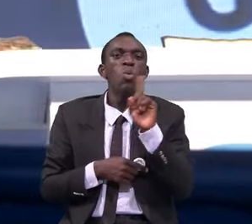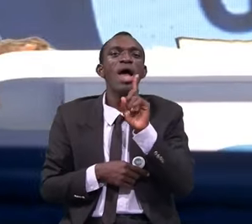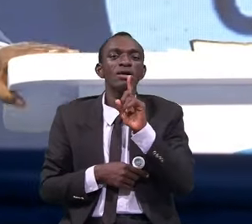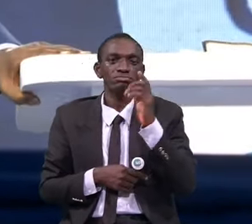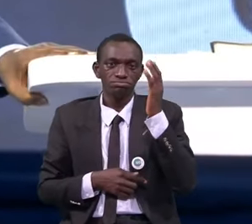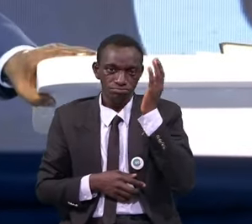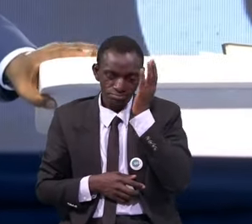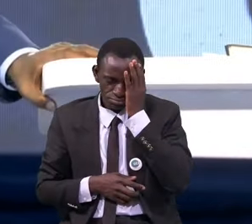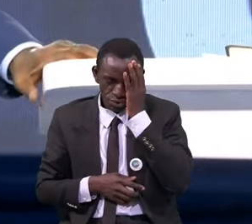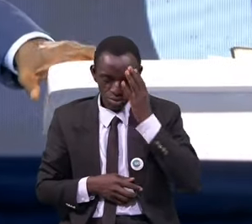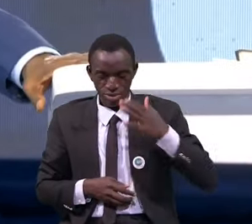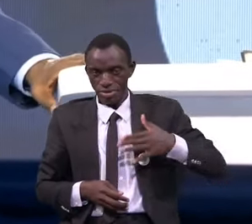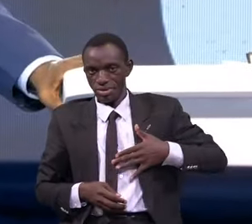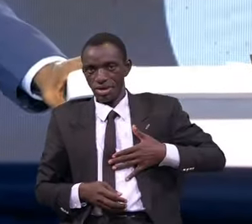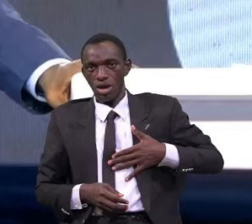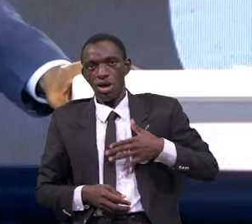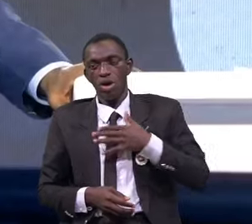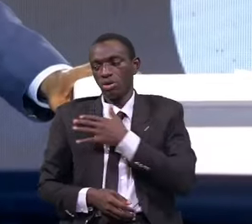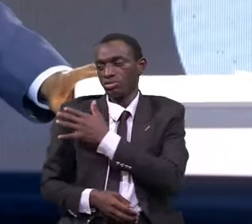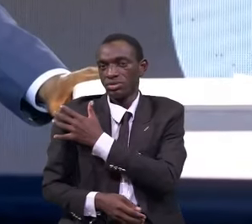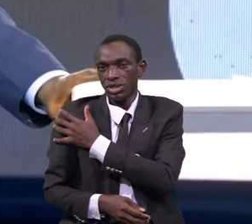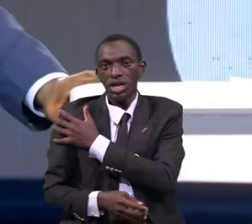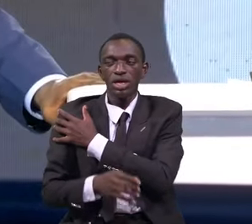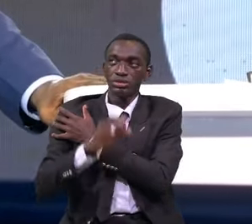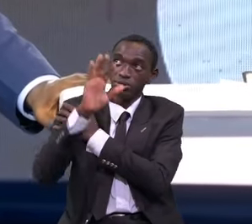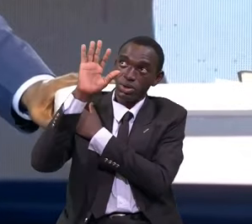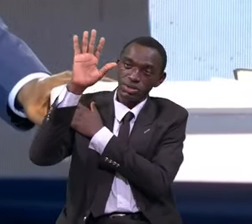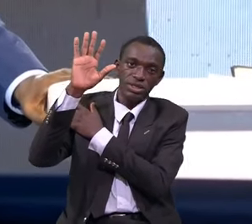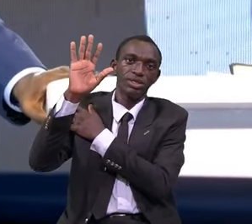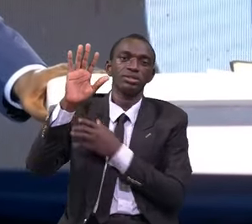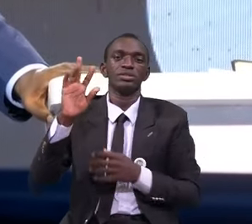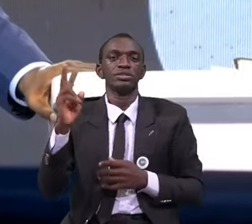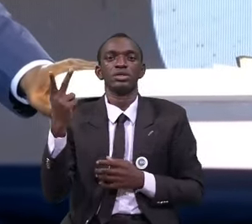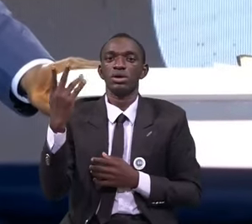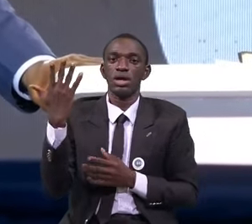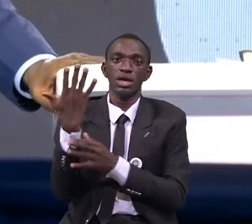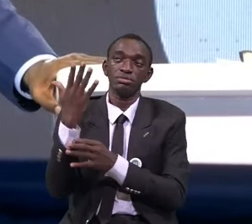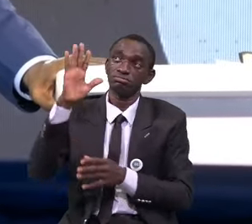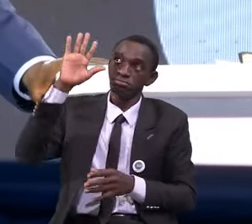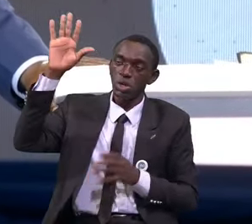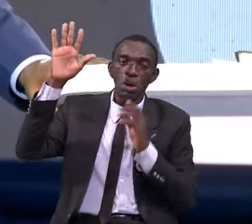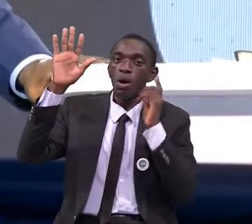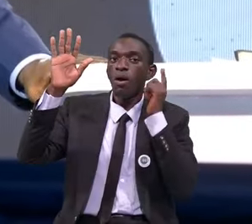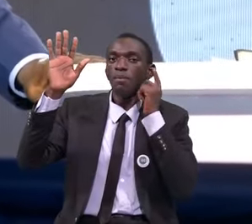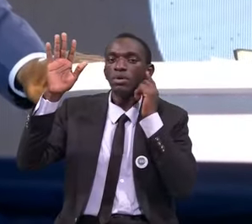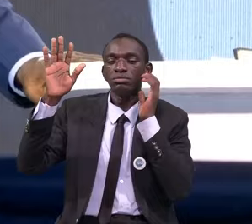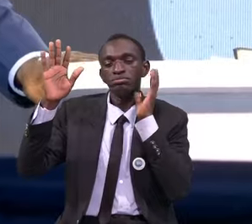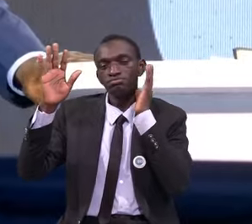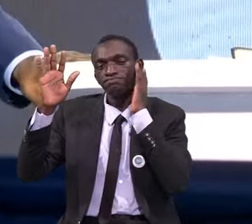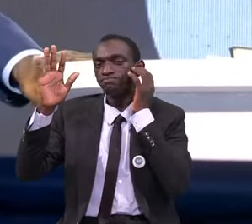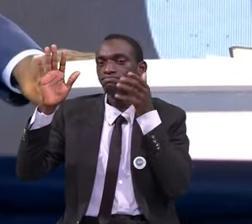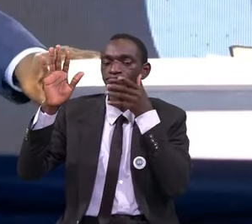And you raise up the other hand. And you know that at the end, at the